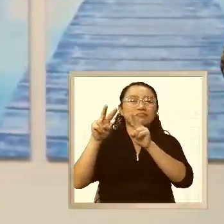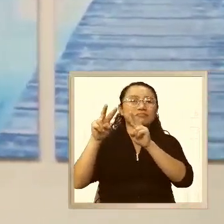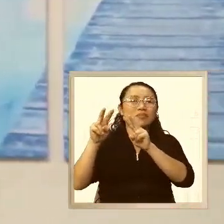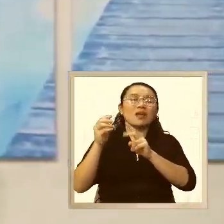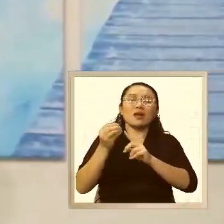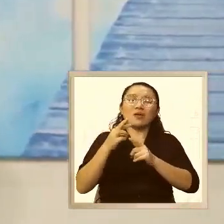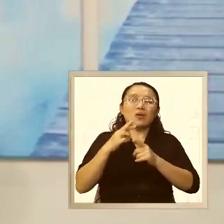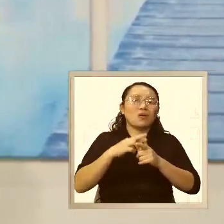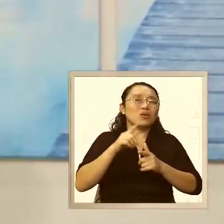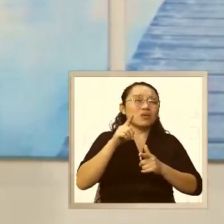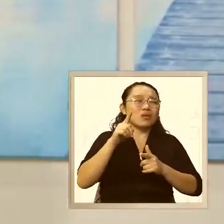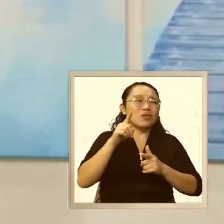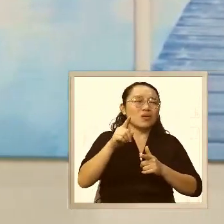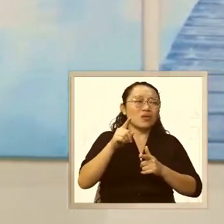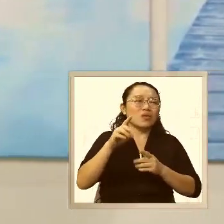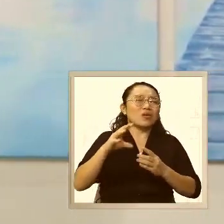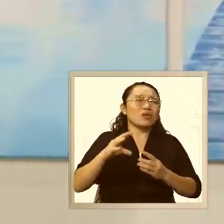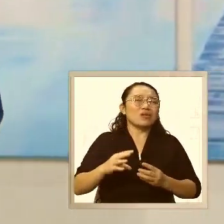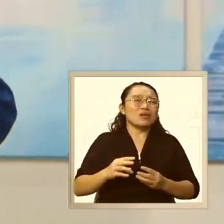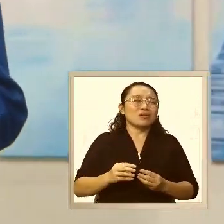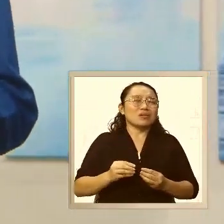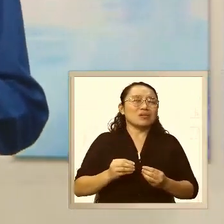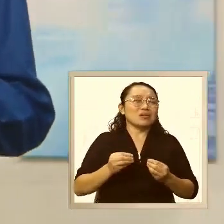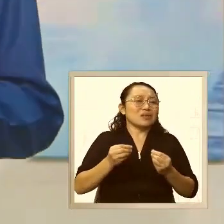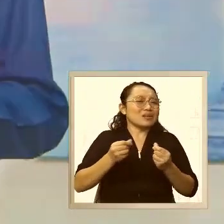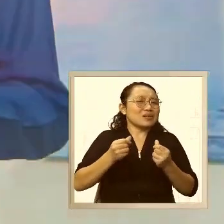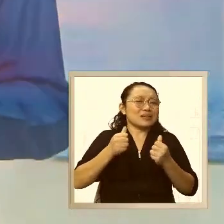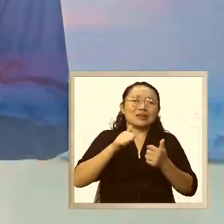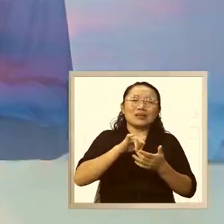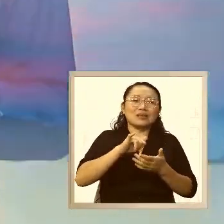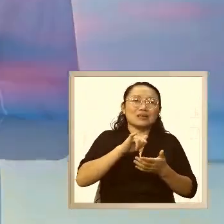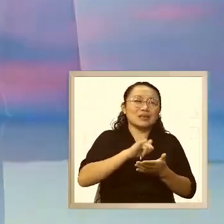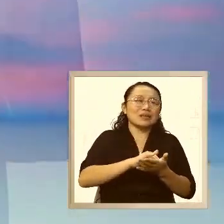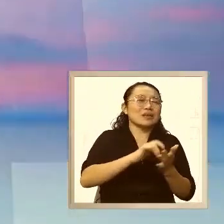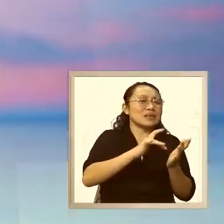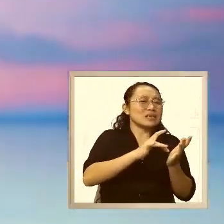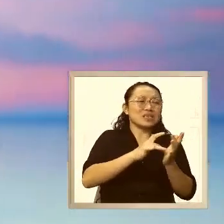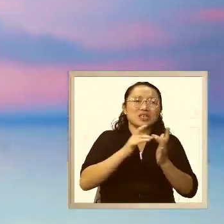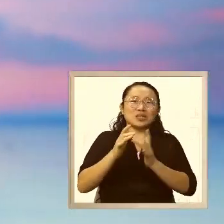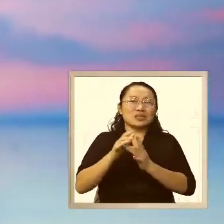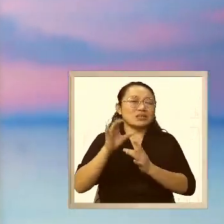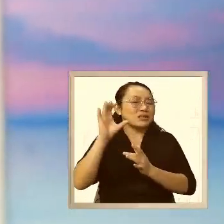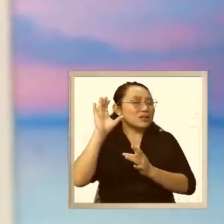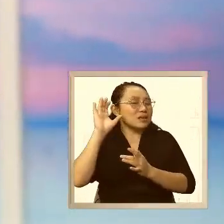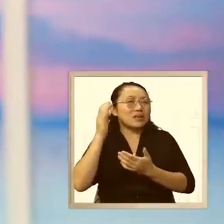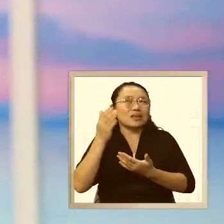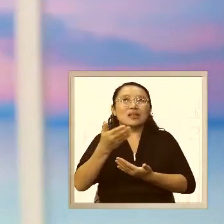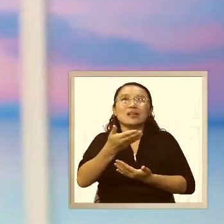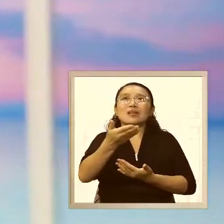or do you resolve that Jesus hears your